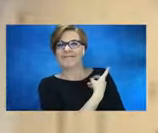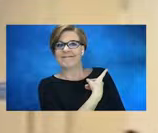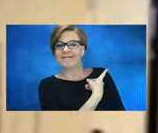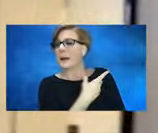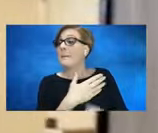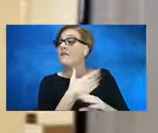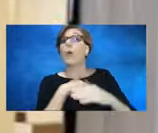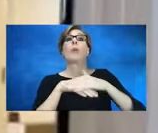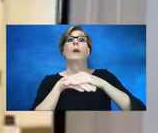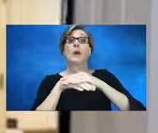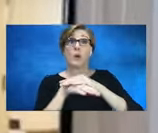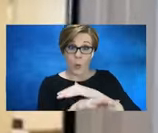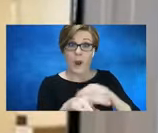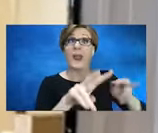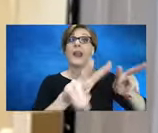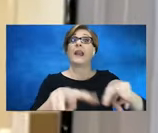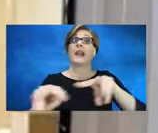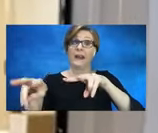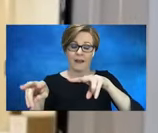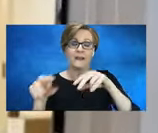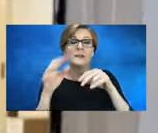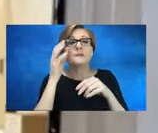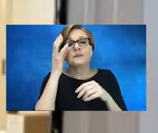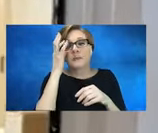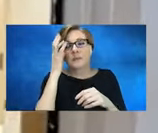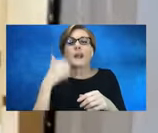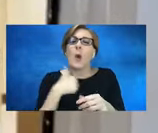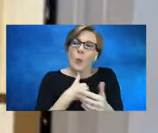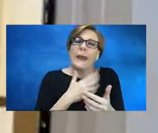enter the Tabulation Center there, and we